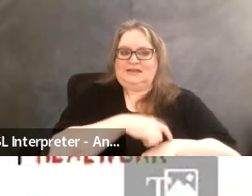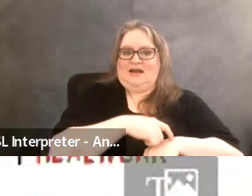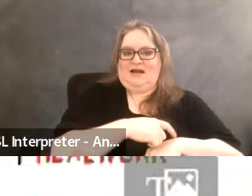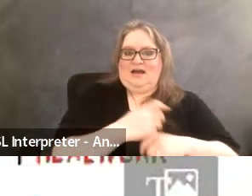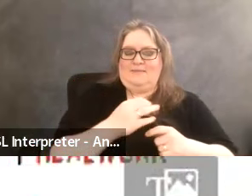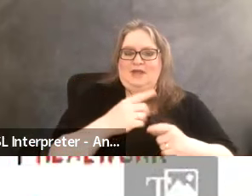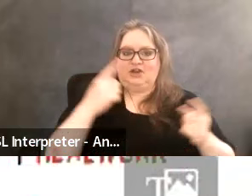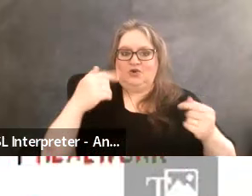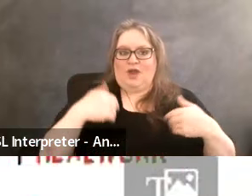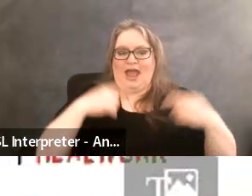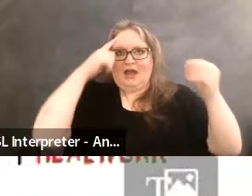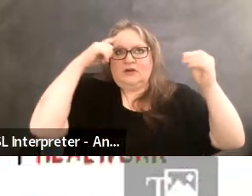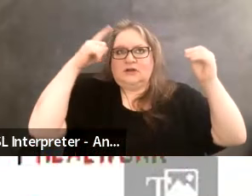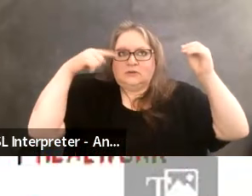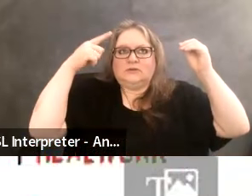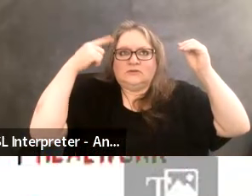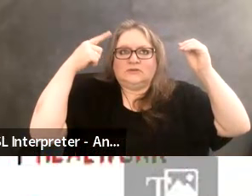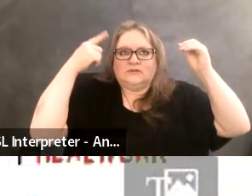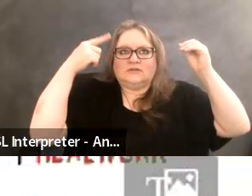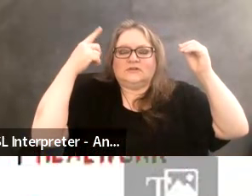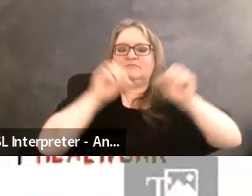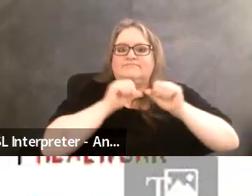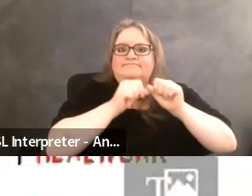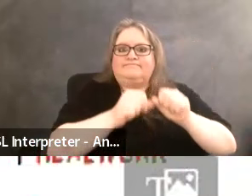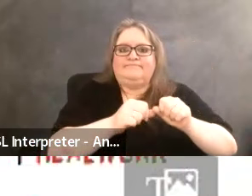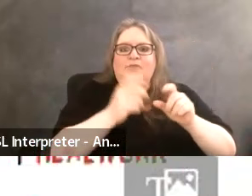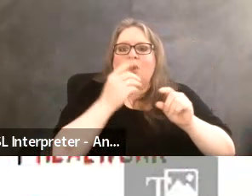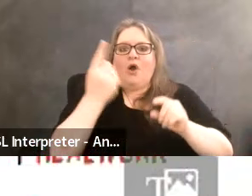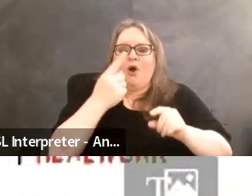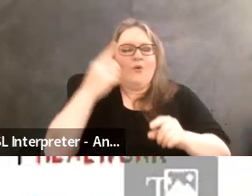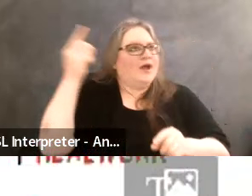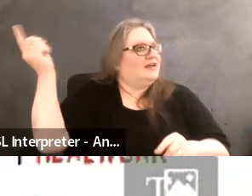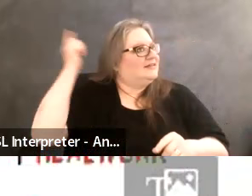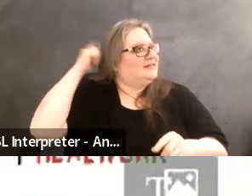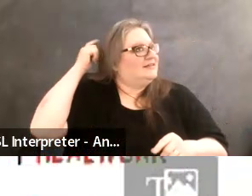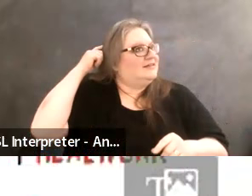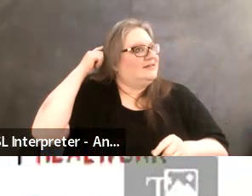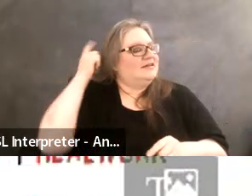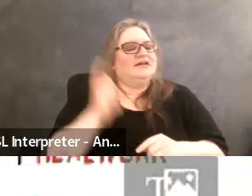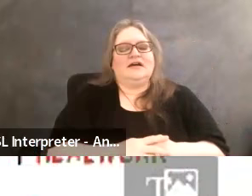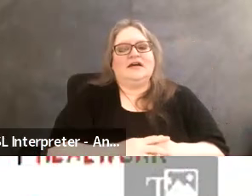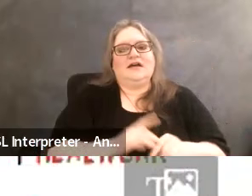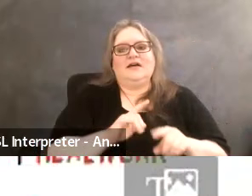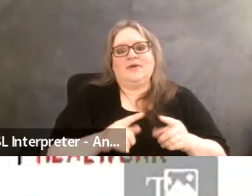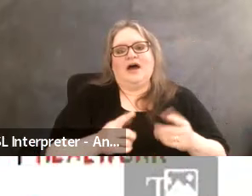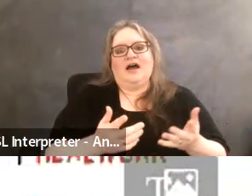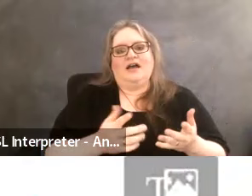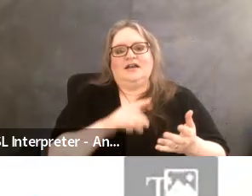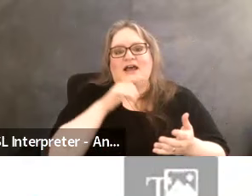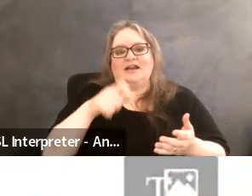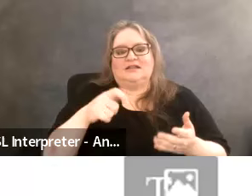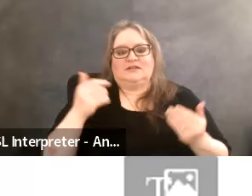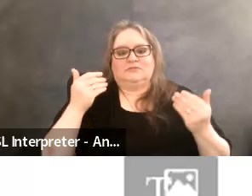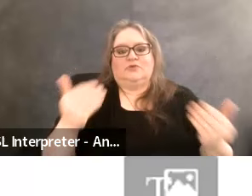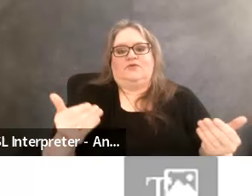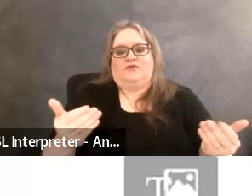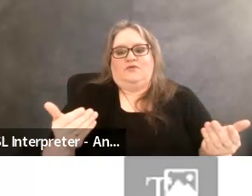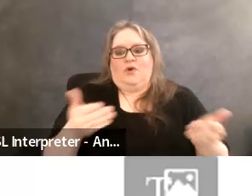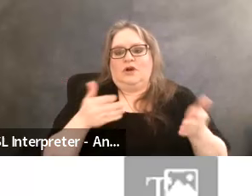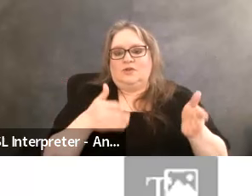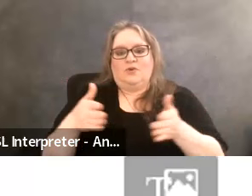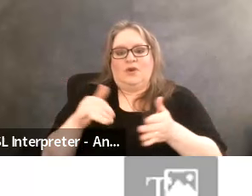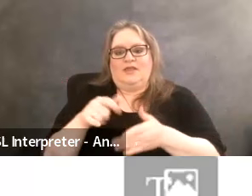going on in your mind all the time. It's always in the back of your head, but you're not necessarily moving forward in the way that you